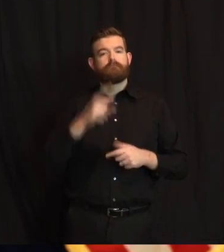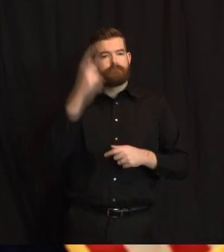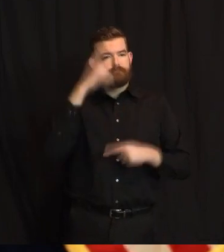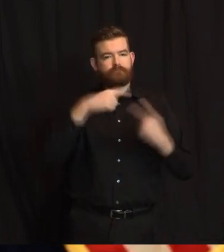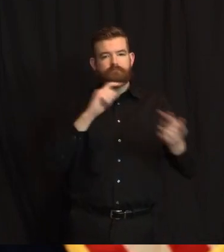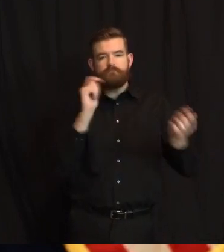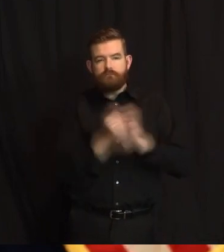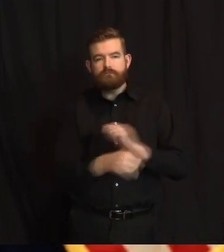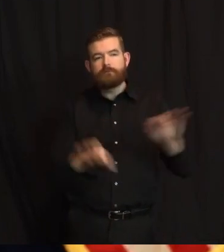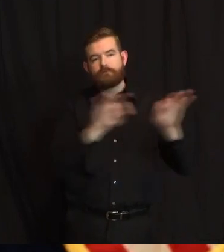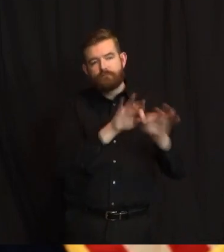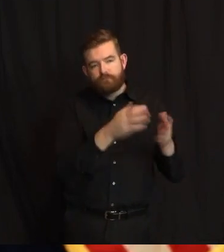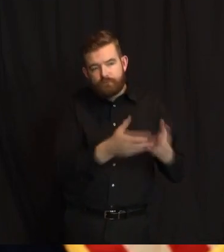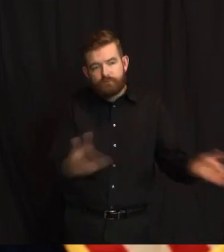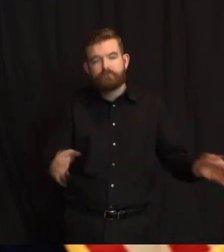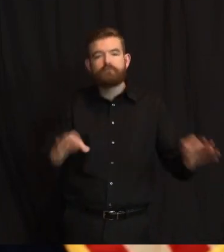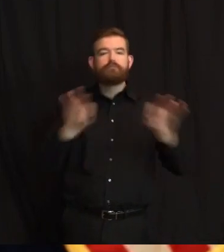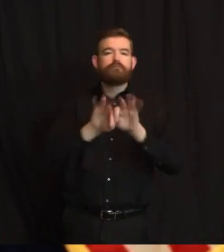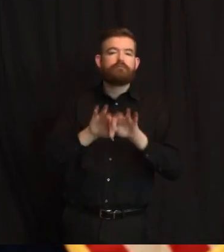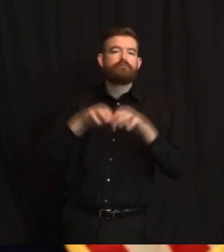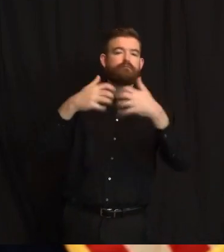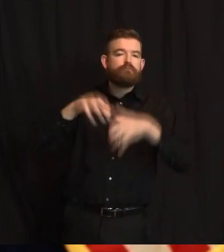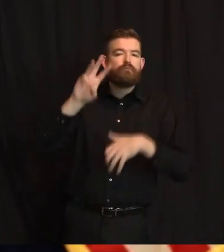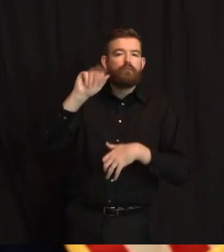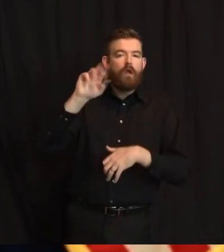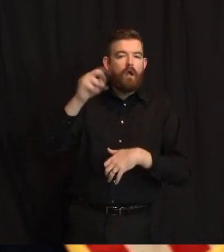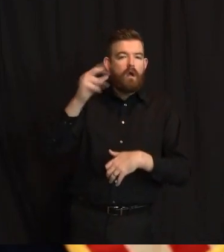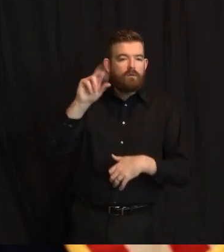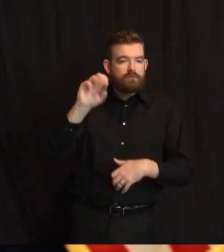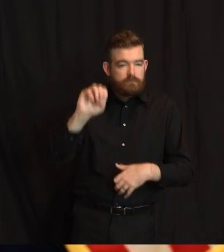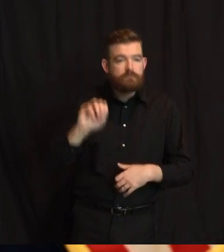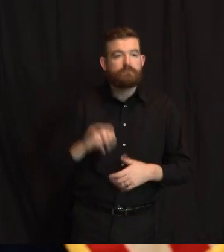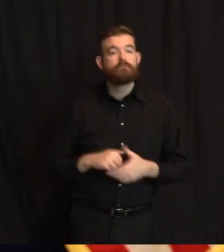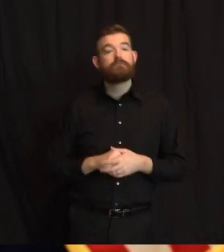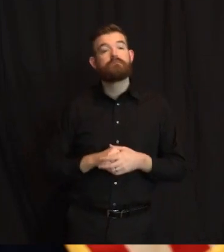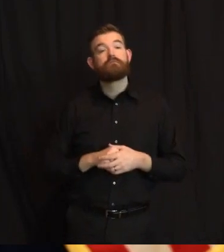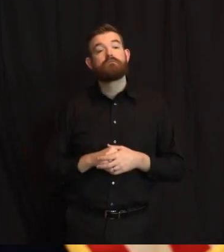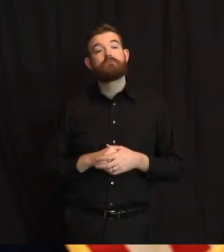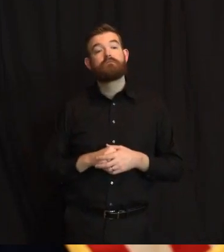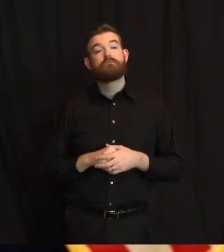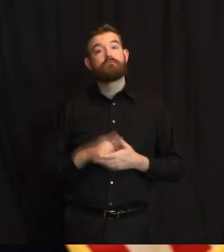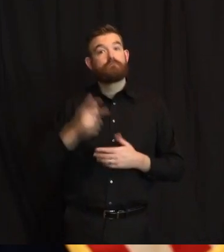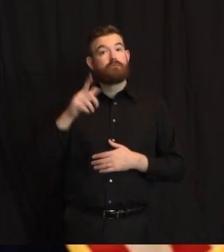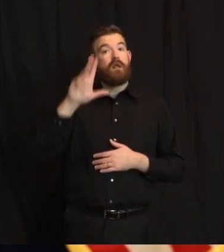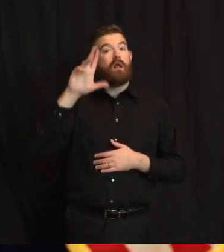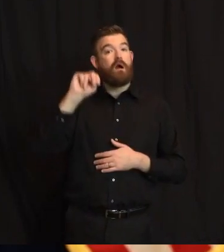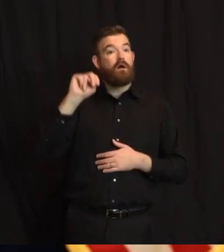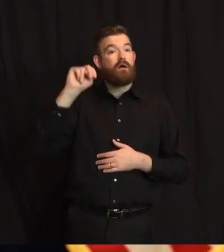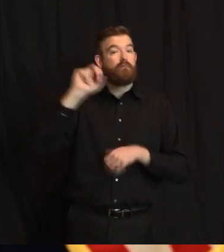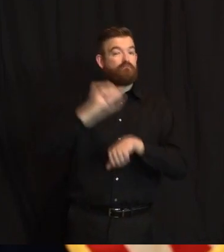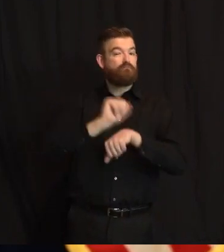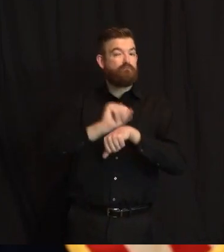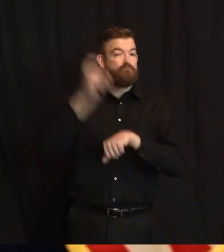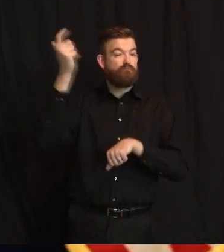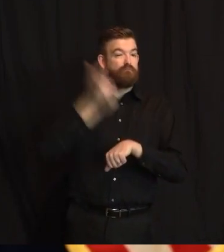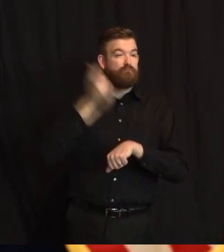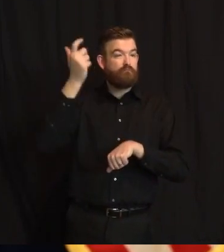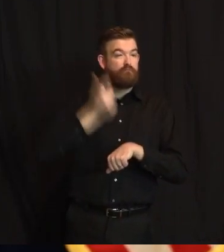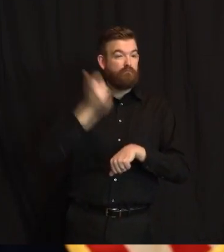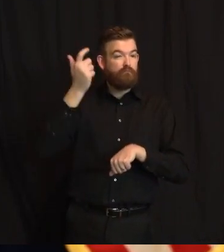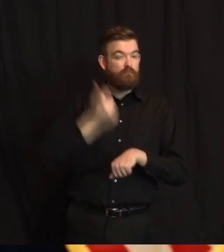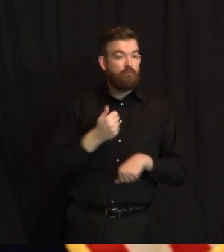the unemployment office been extended? Viewers are saying they're closed. The website, the dial-in center is closed even though there